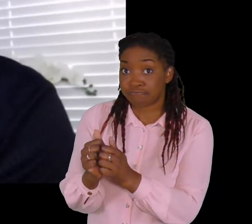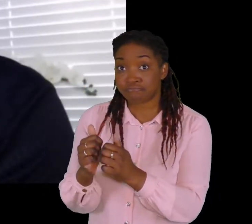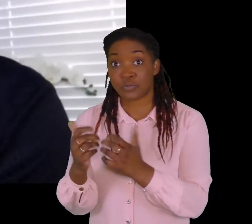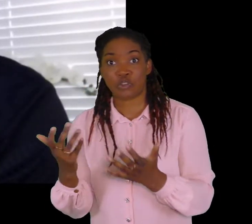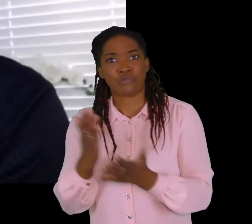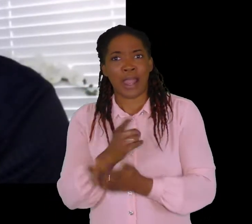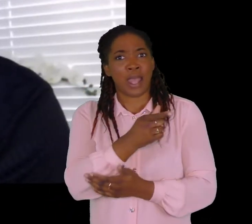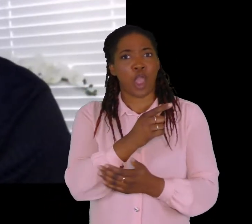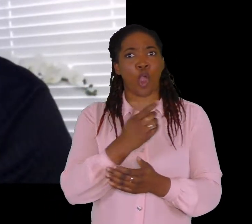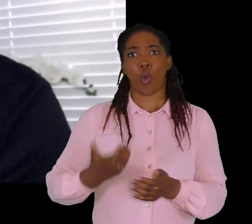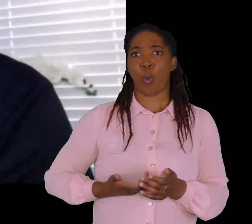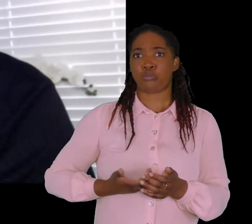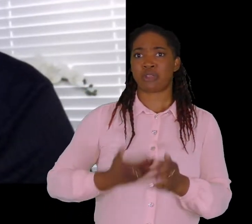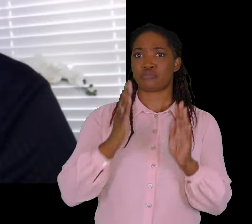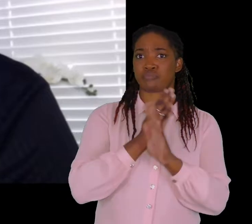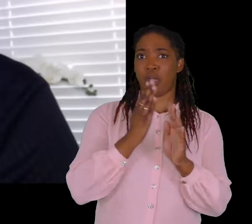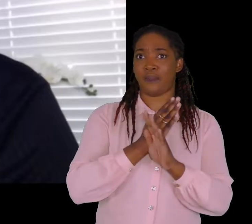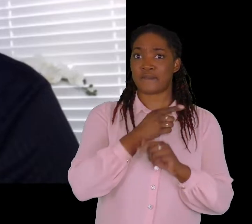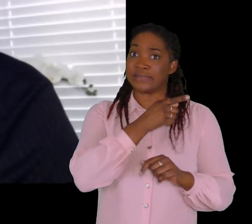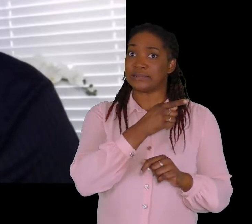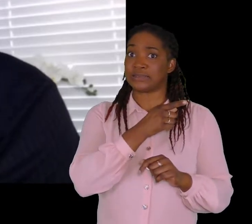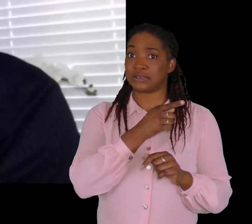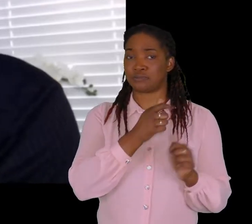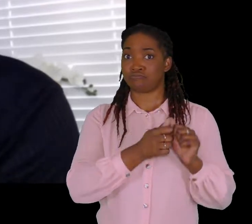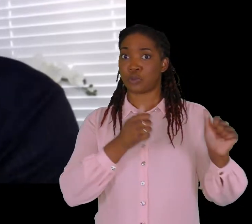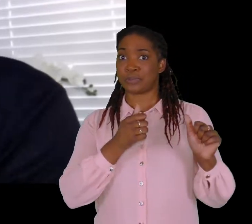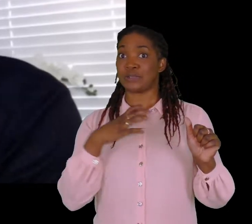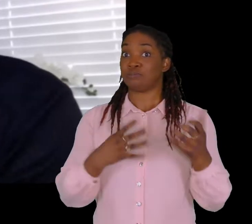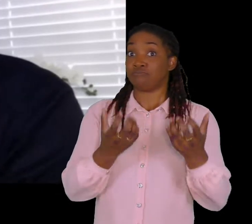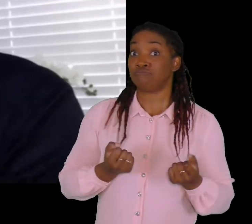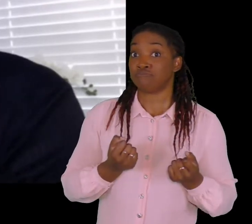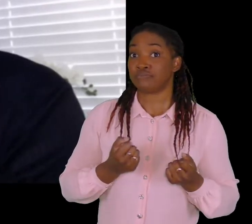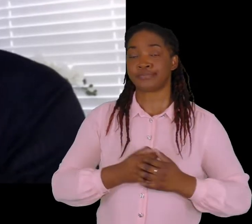of the demand by corporate, privatized, commercial, and academic sectors.